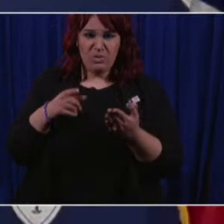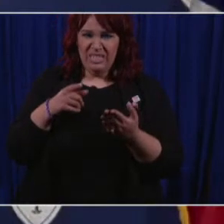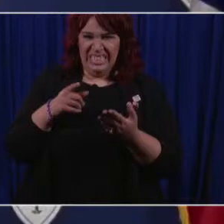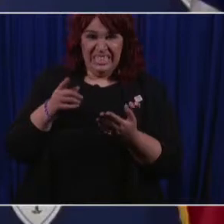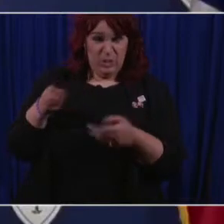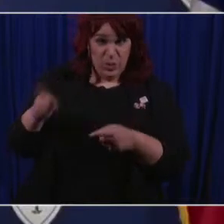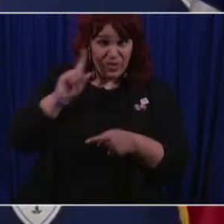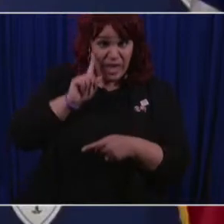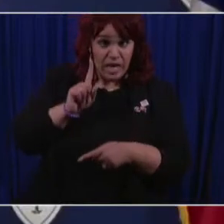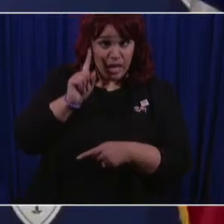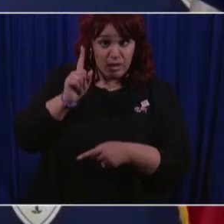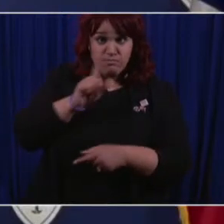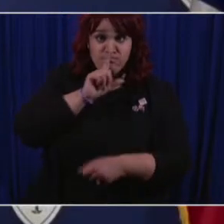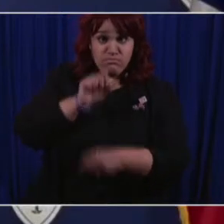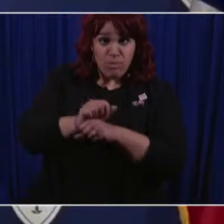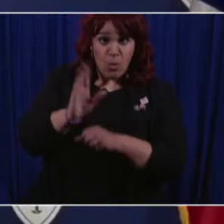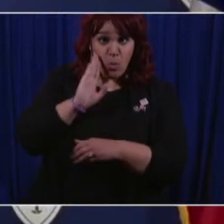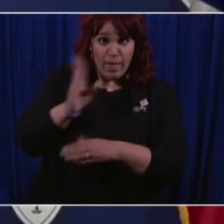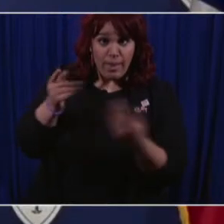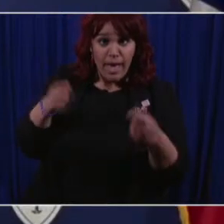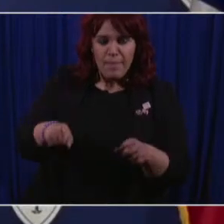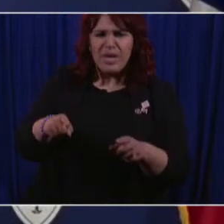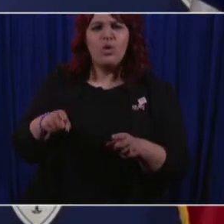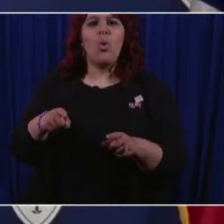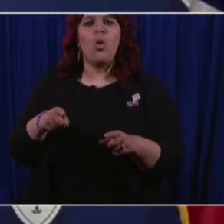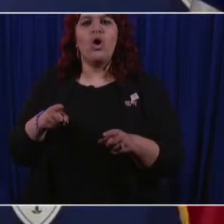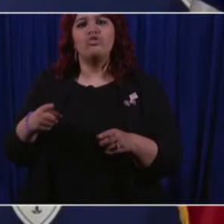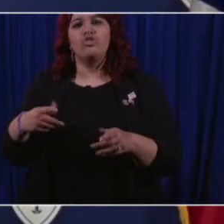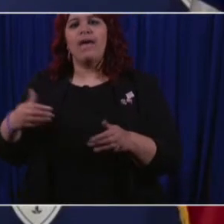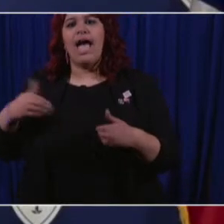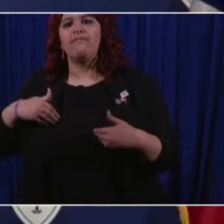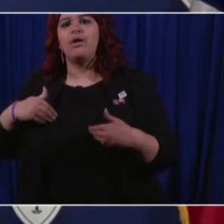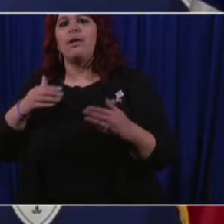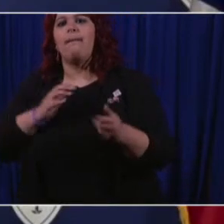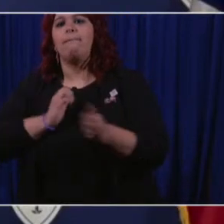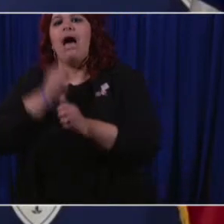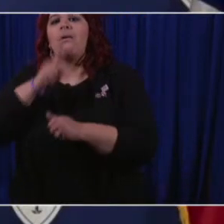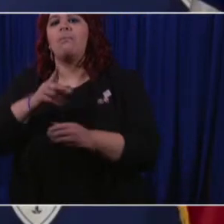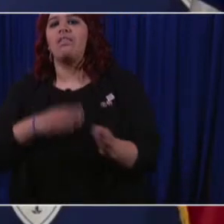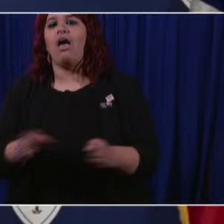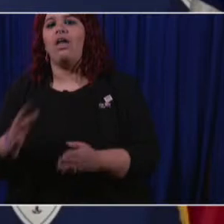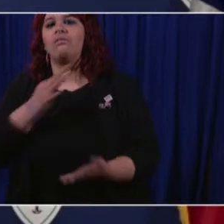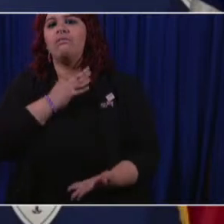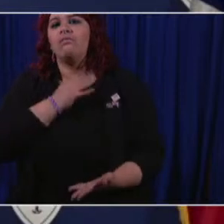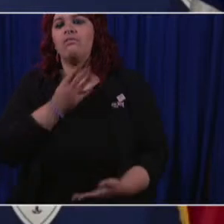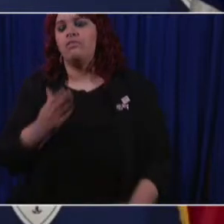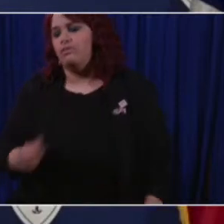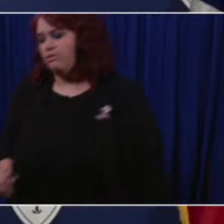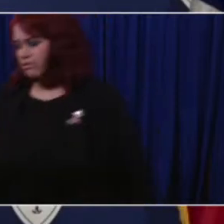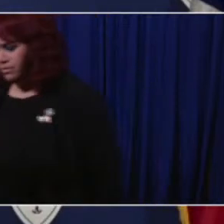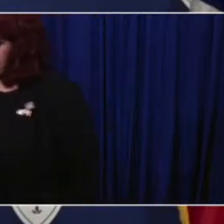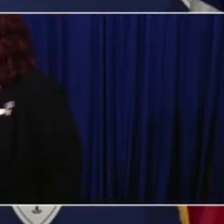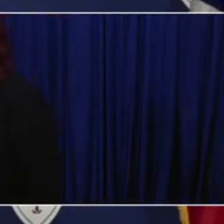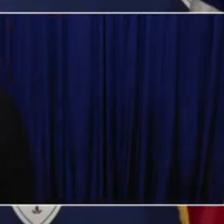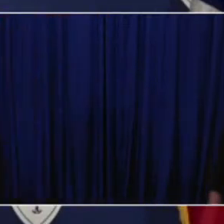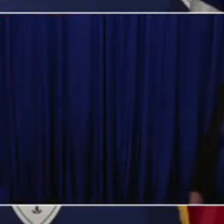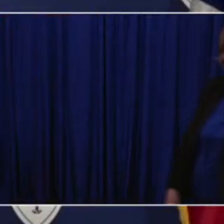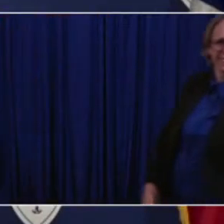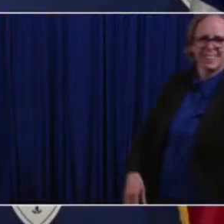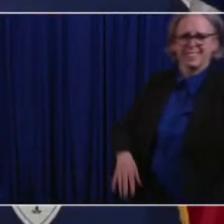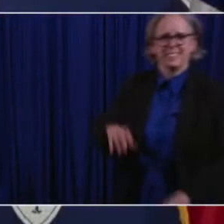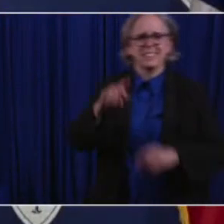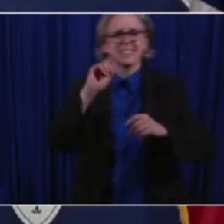we're frankly working on a plan B and a C and a D. And I don't have anything to announce